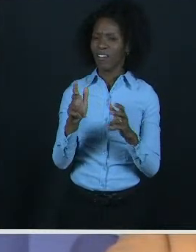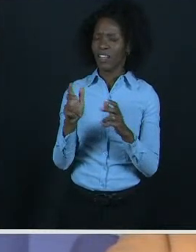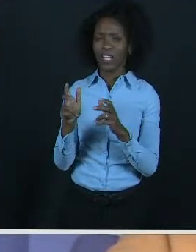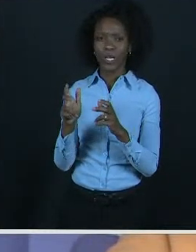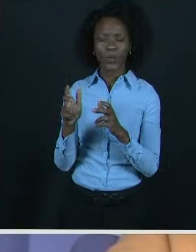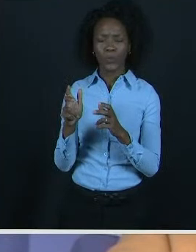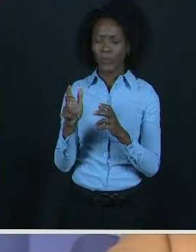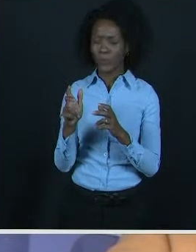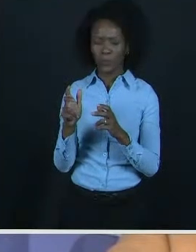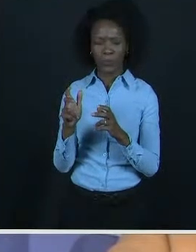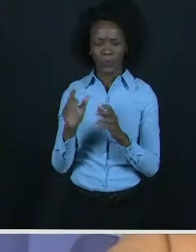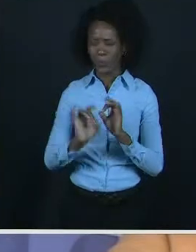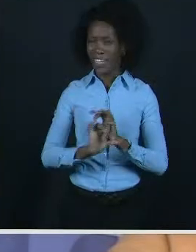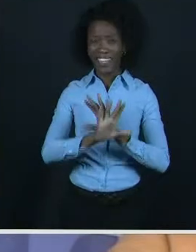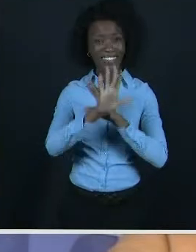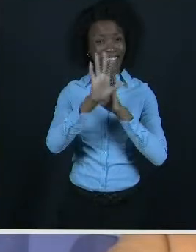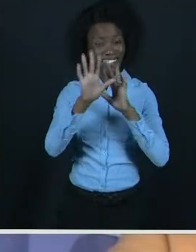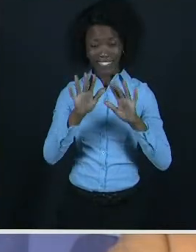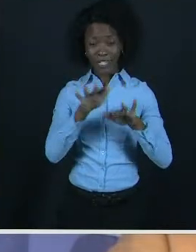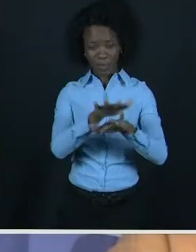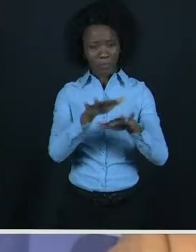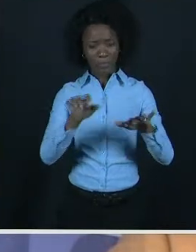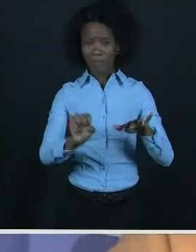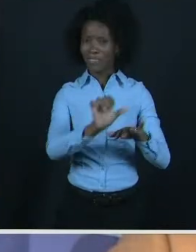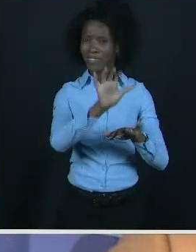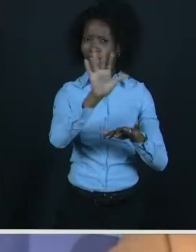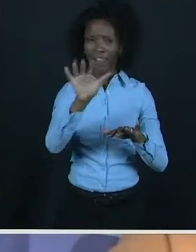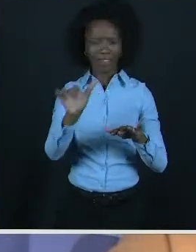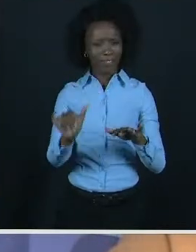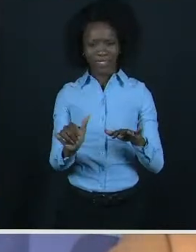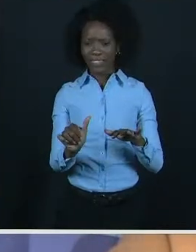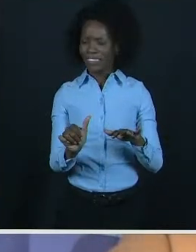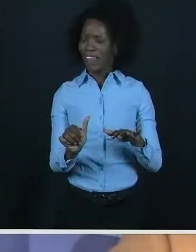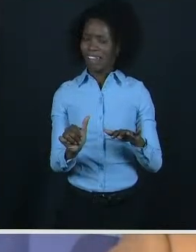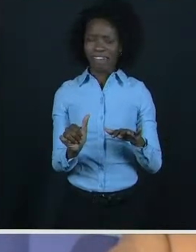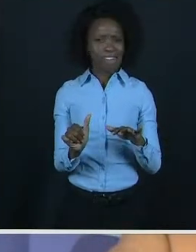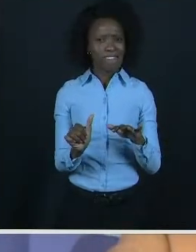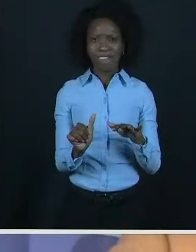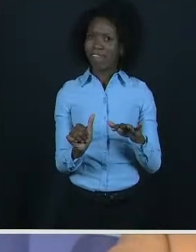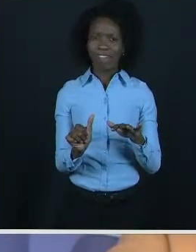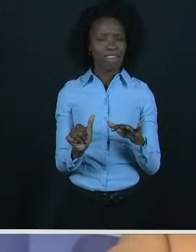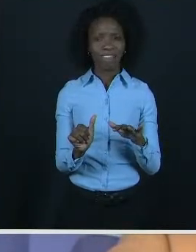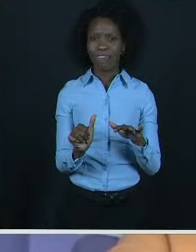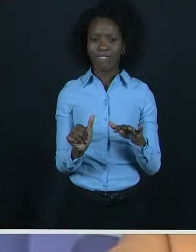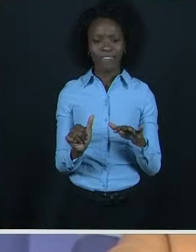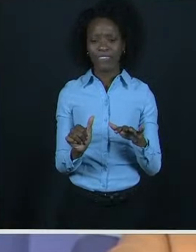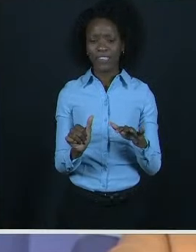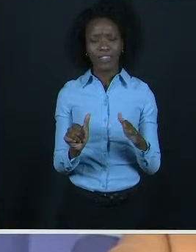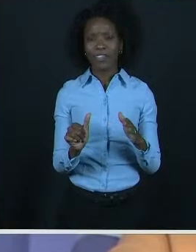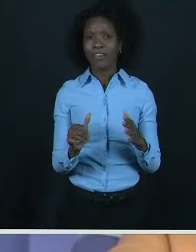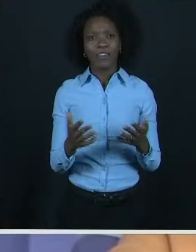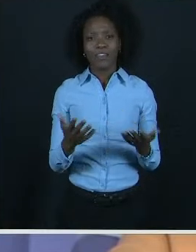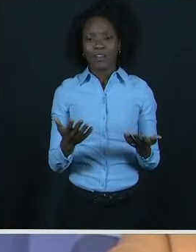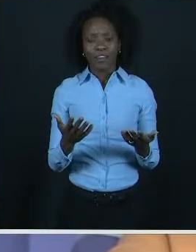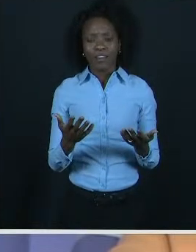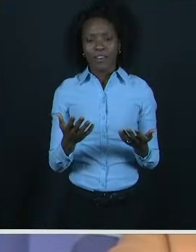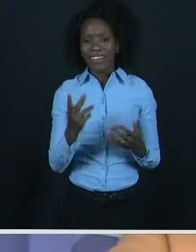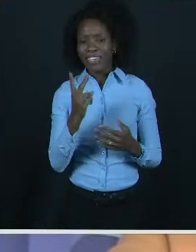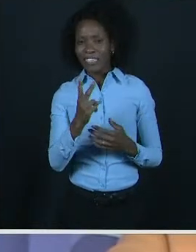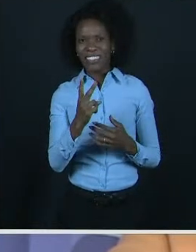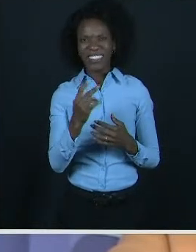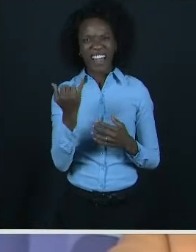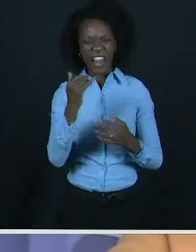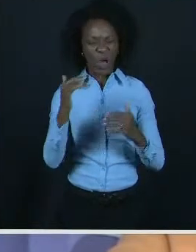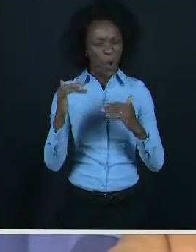deeply disturbing. It is a story of a nation that is seemingly at